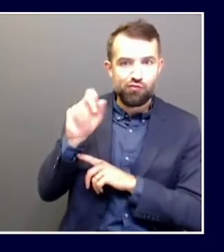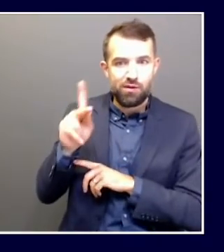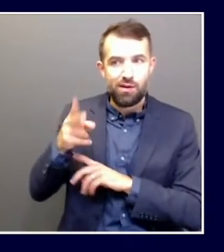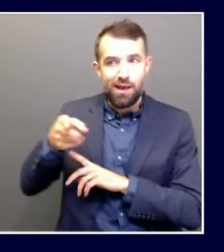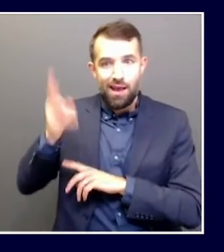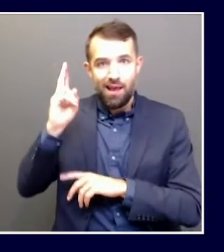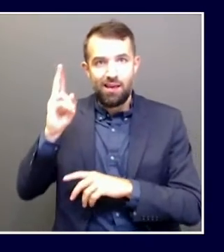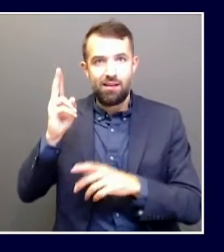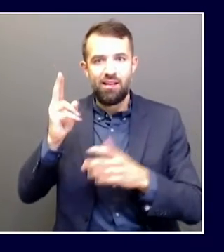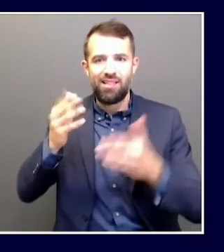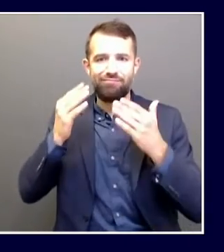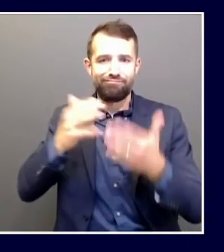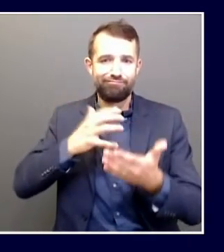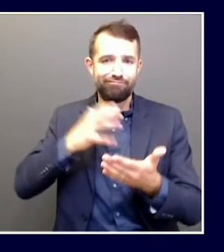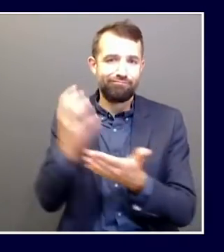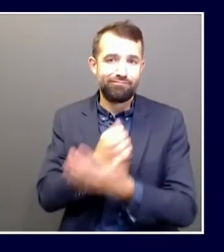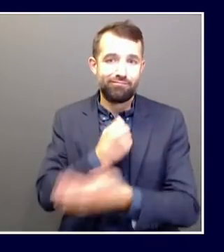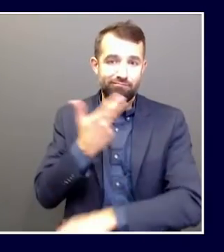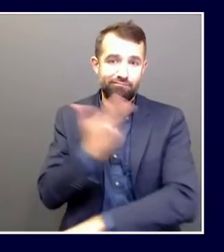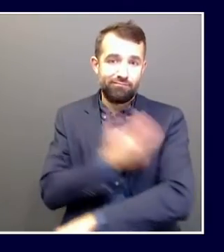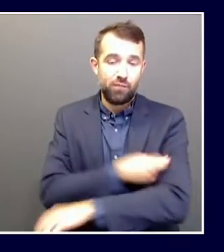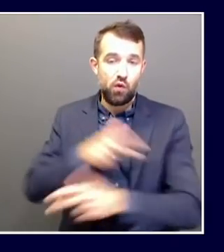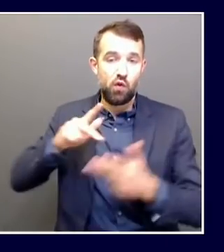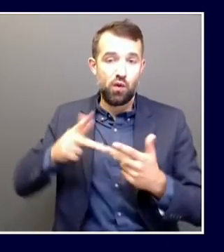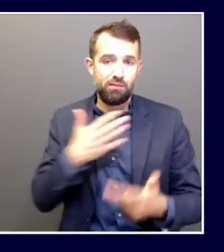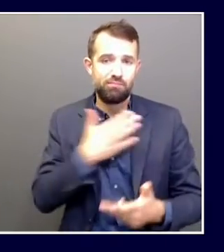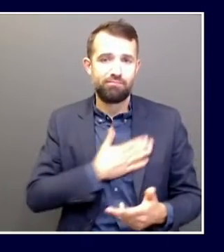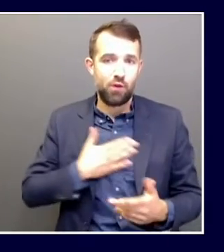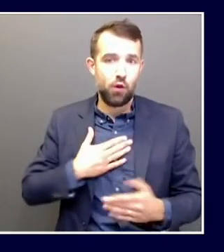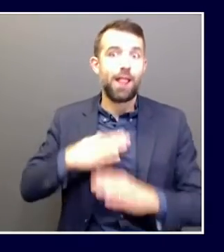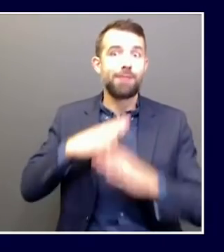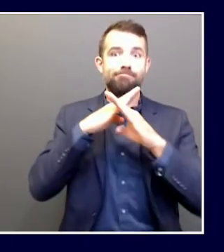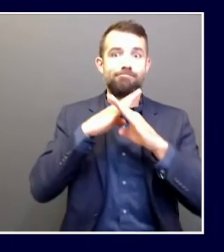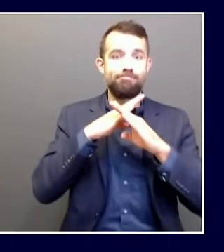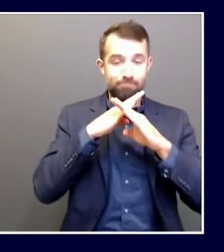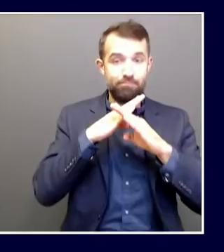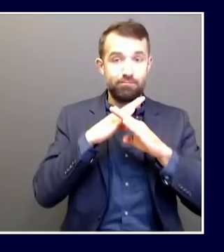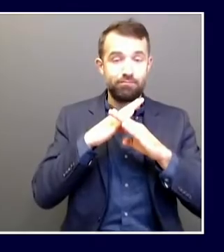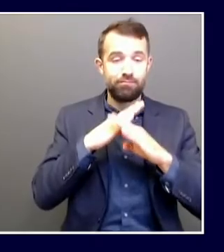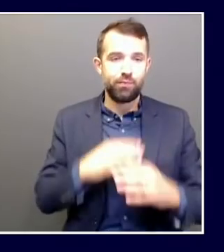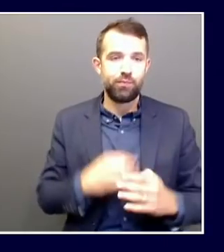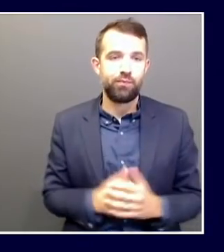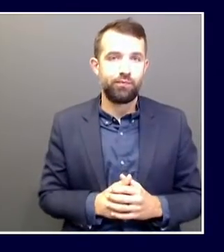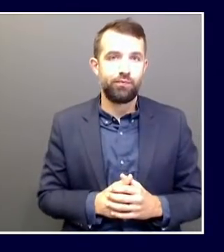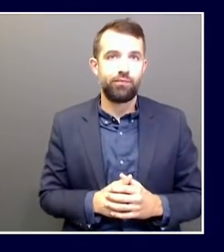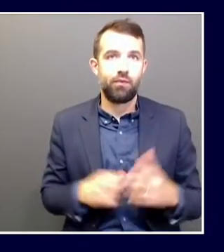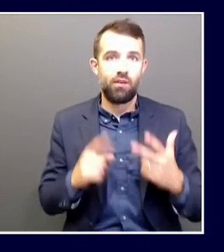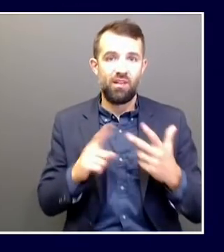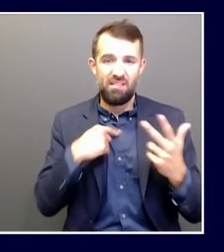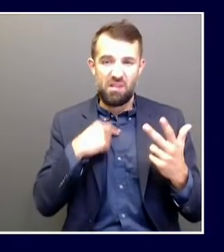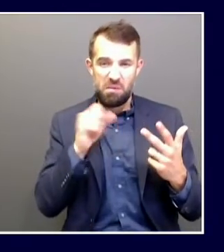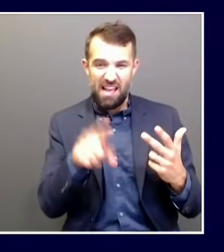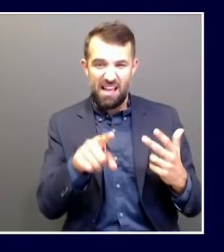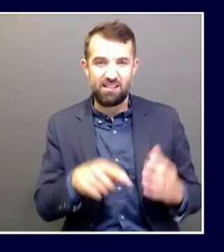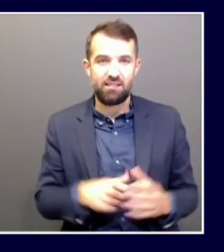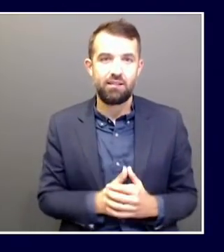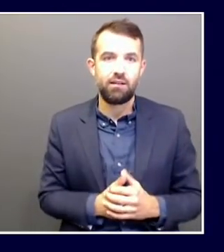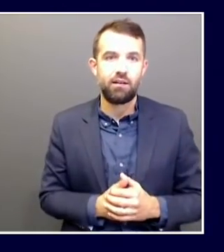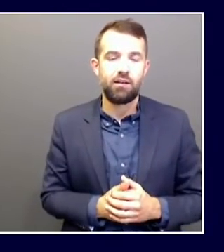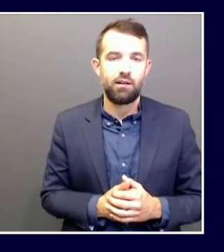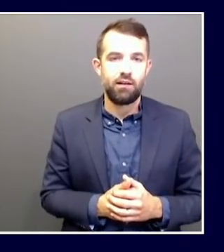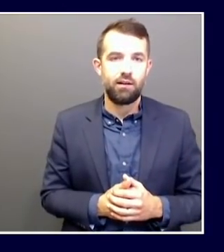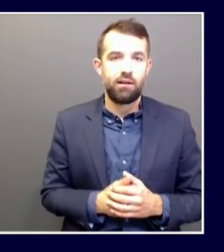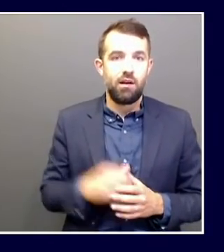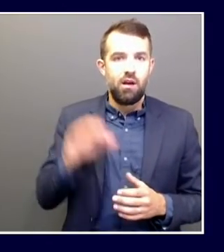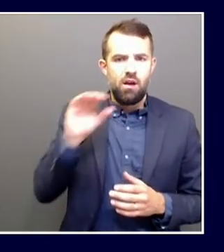Great, thanks for explaining that. And my second question is, and this, you touched on this a little bit earlier, but I was looking at the numbers today for a percentage of Mainers who've gotten at least one shot.